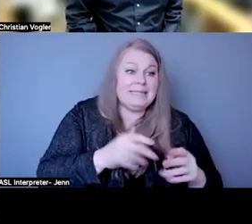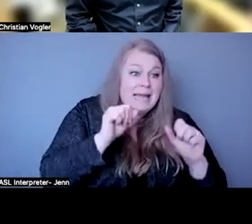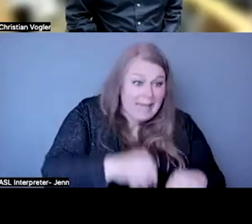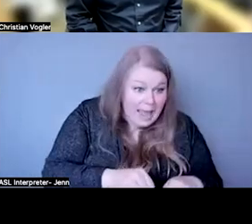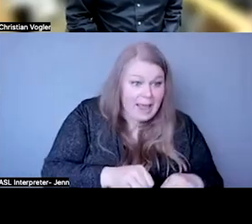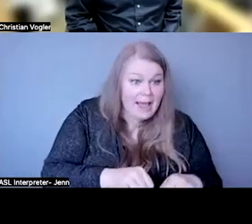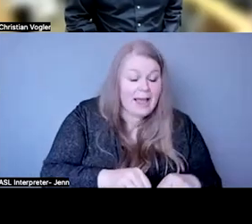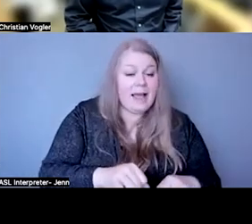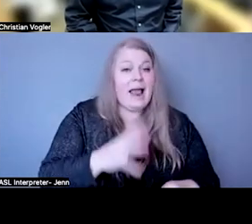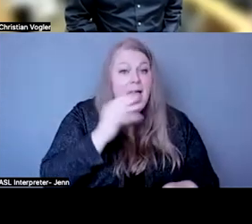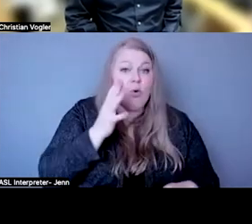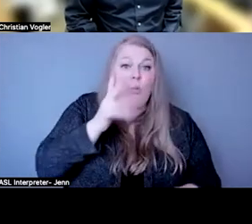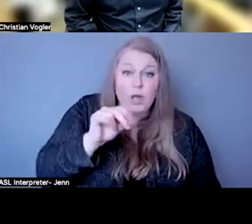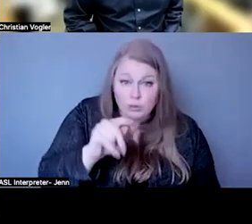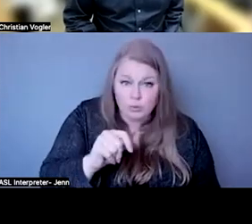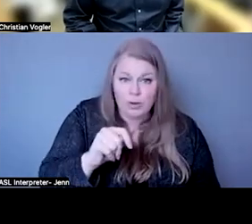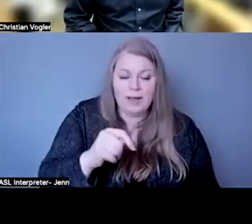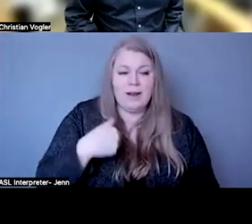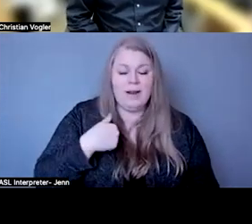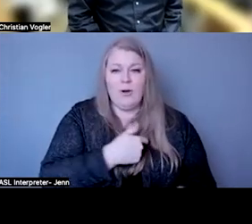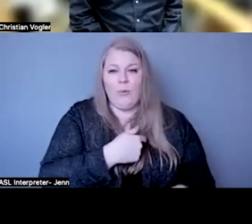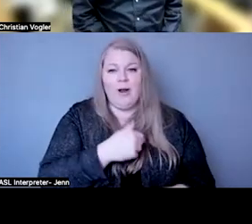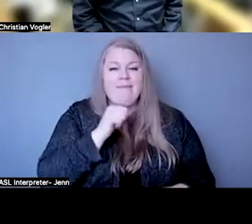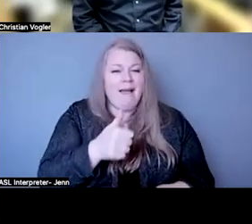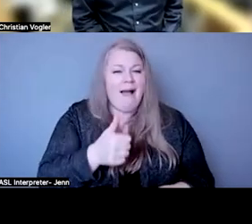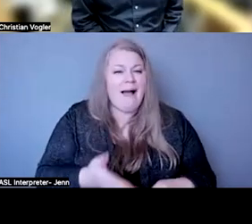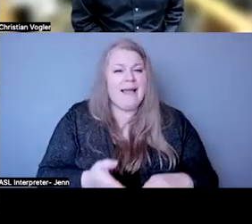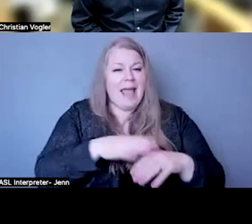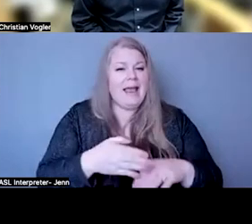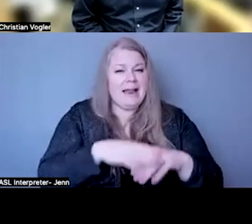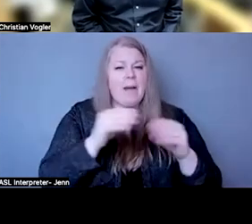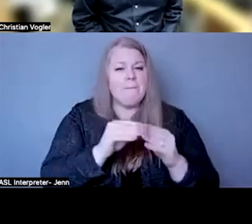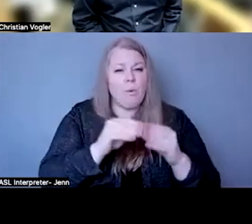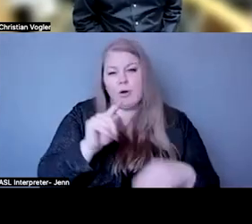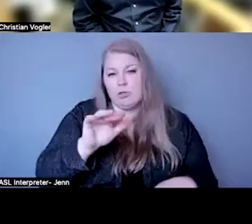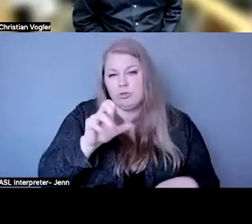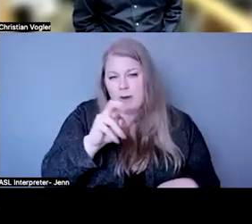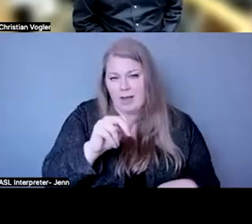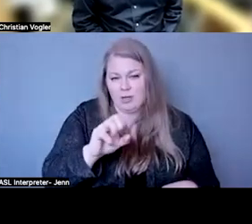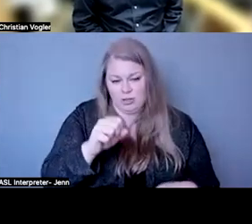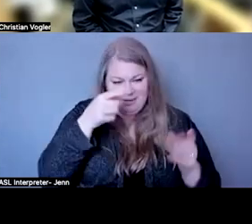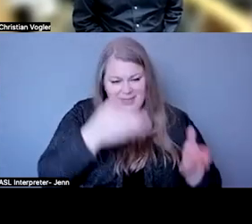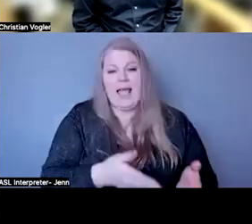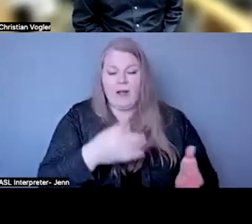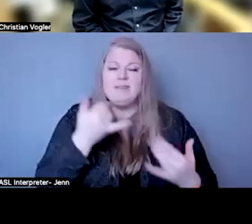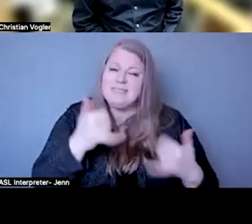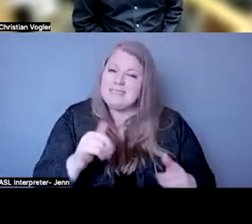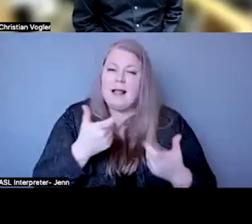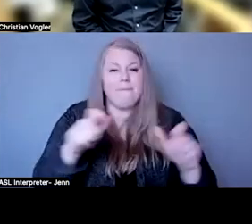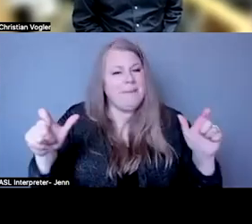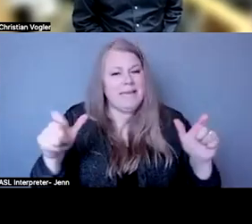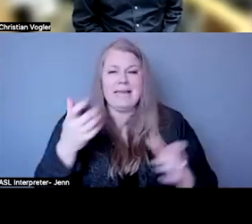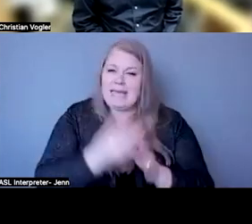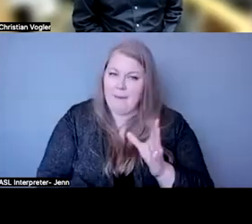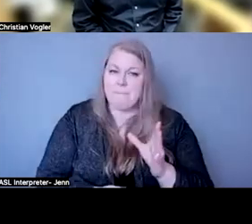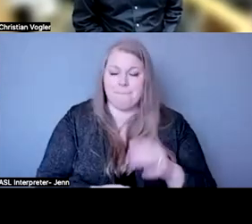it. And we're sort of running out. We're not gaining any more traction there. And there's still a big gap.